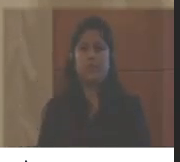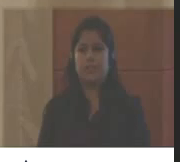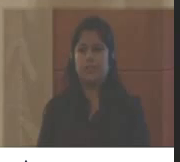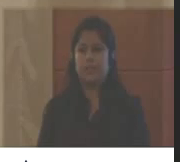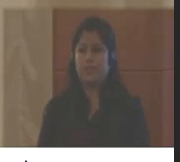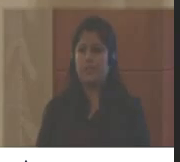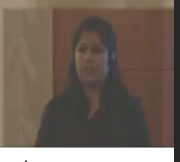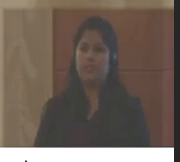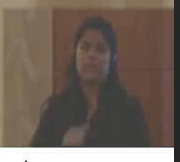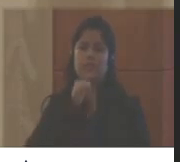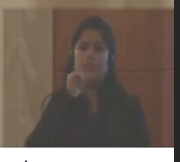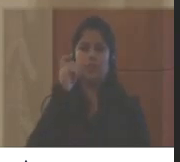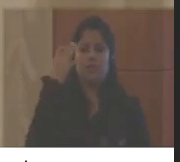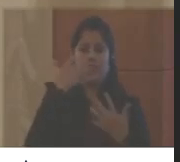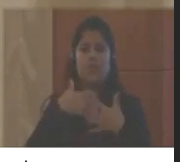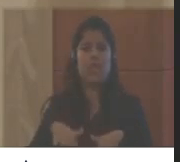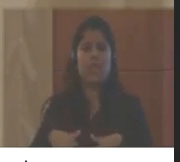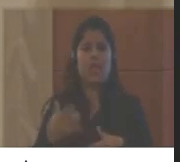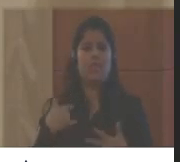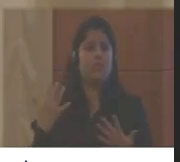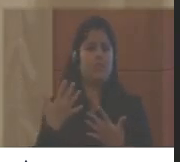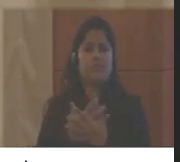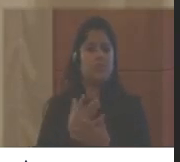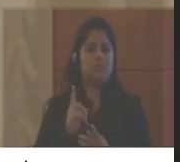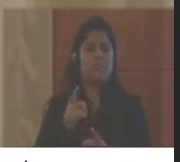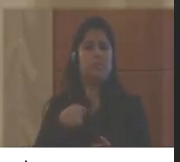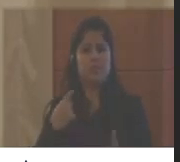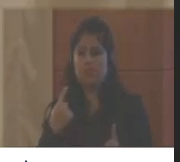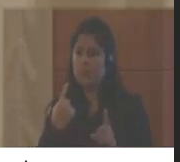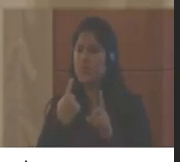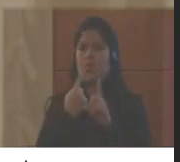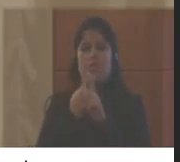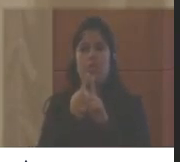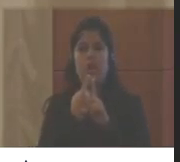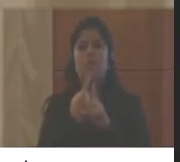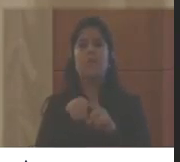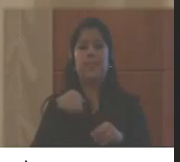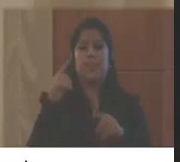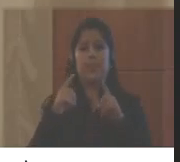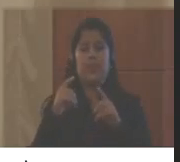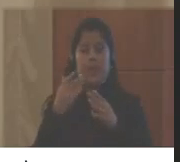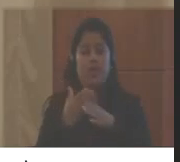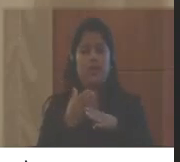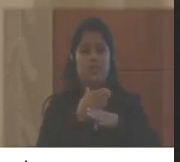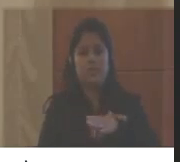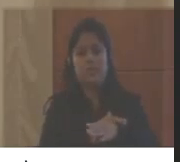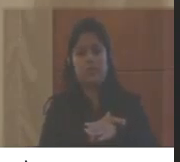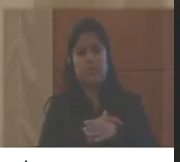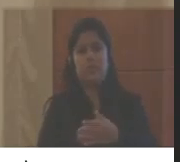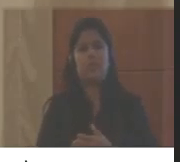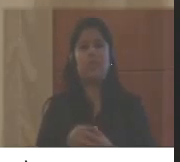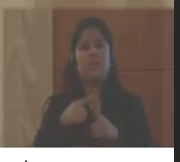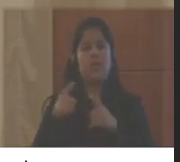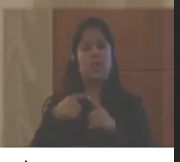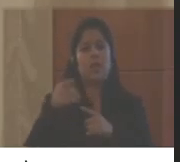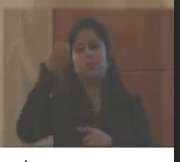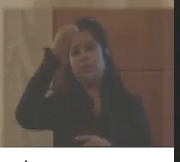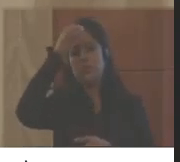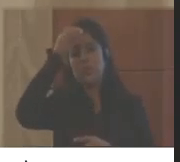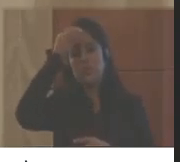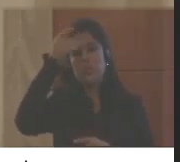scheme of being less vulnerable or to becoming resilient, it has to activate all of the schemes for all